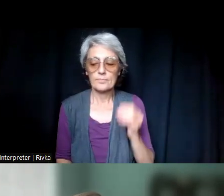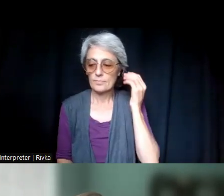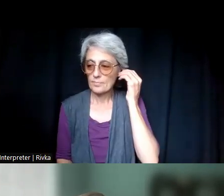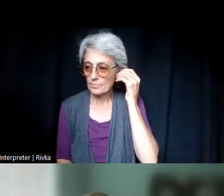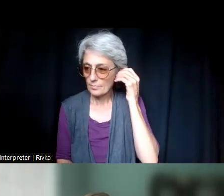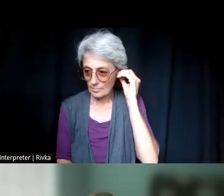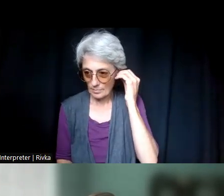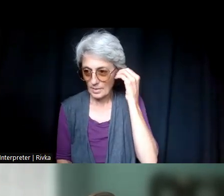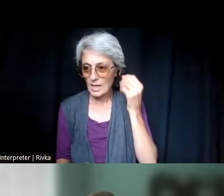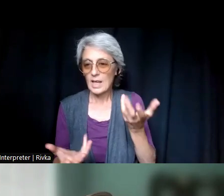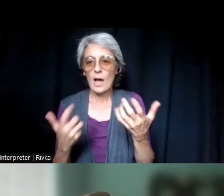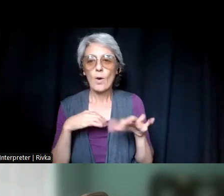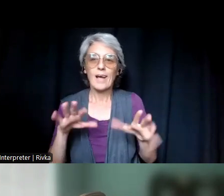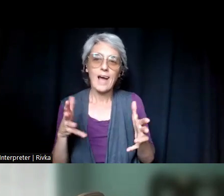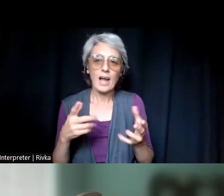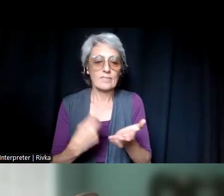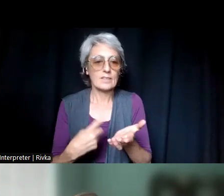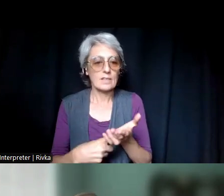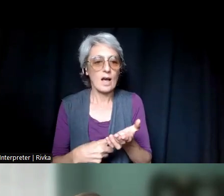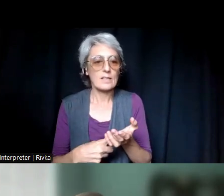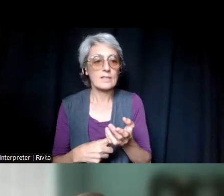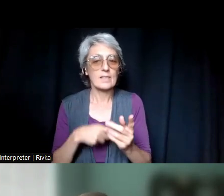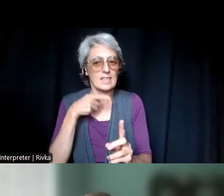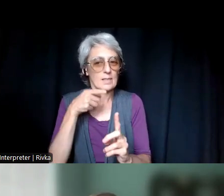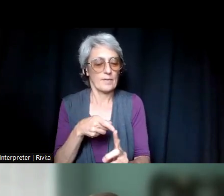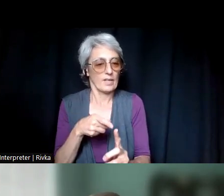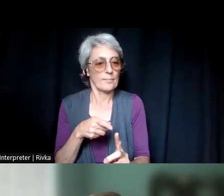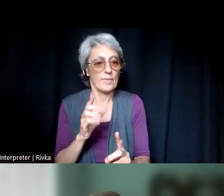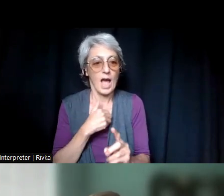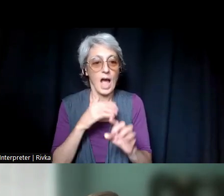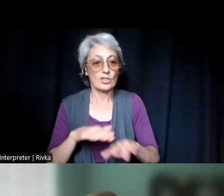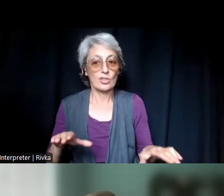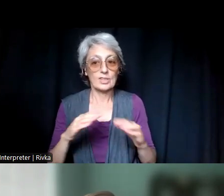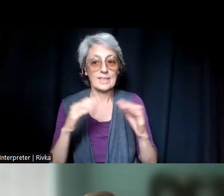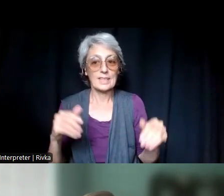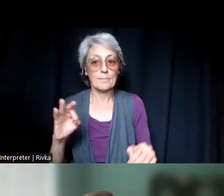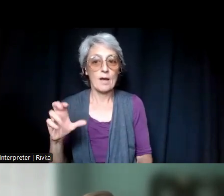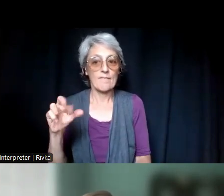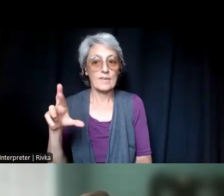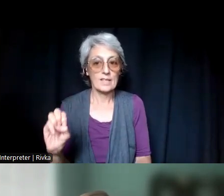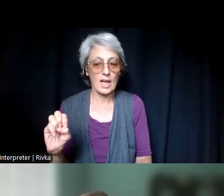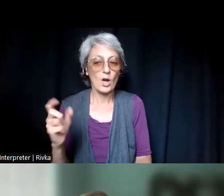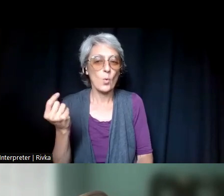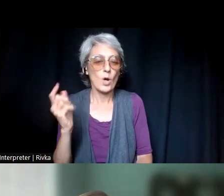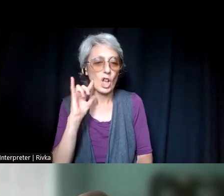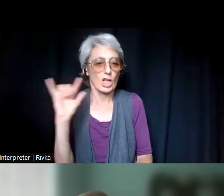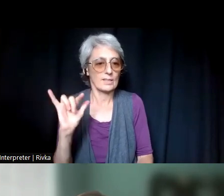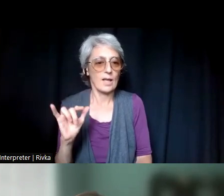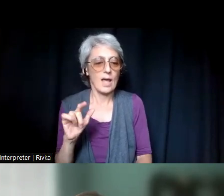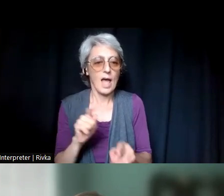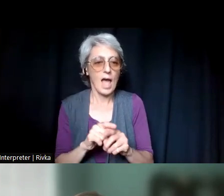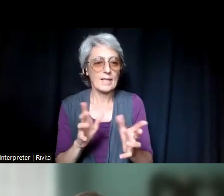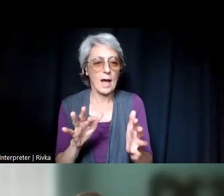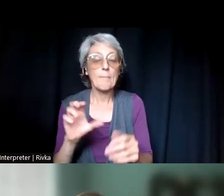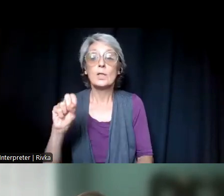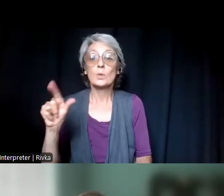to kind of get into specifically what our children's system of care looks like. As Suzanne had said,